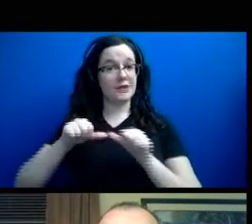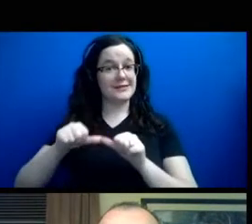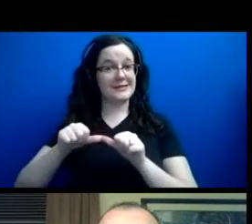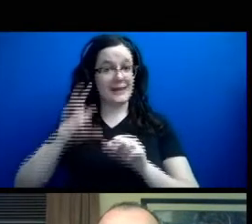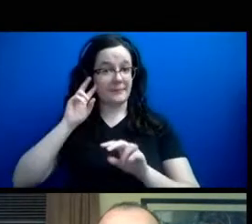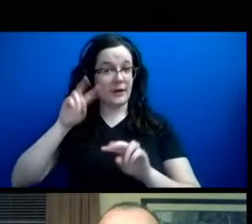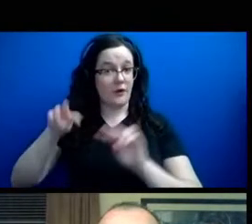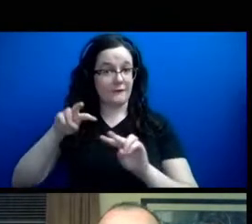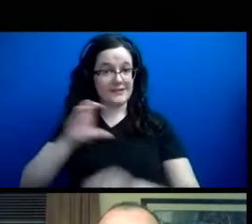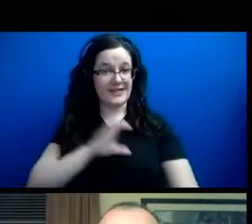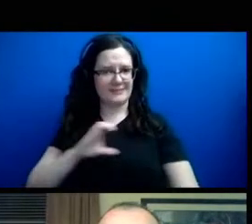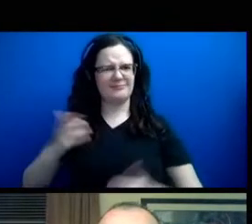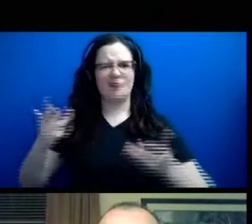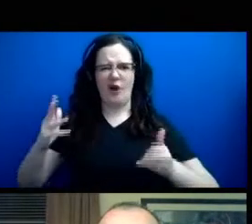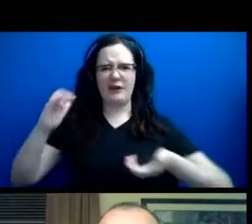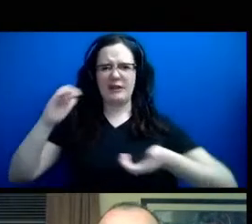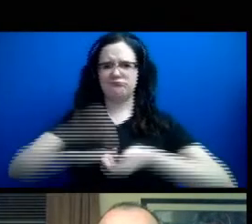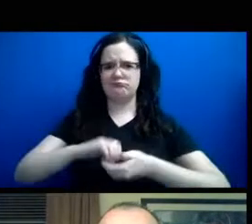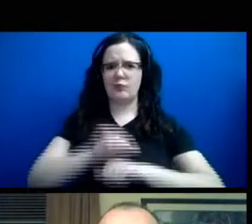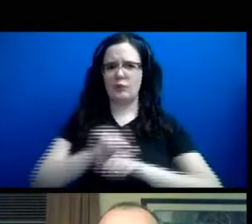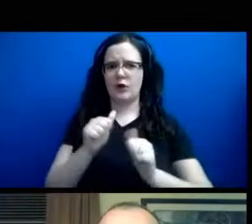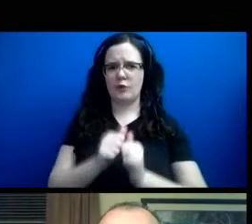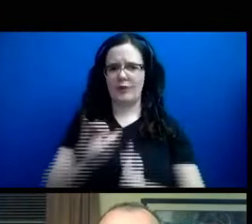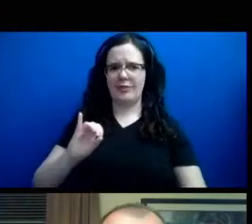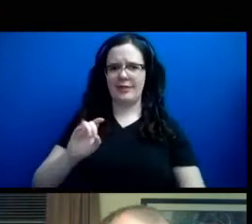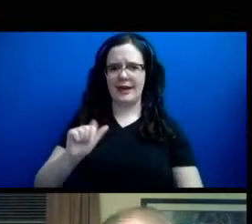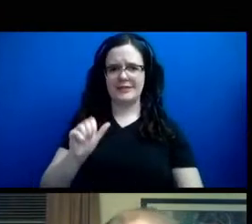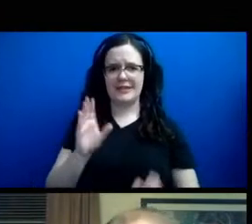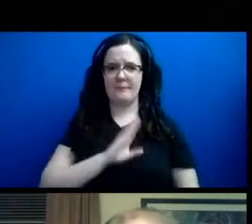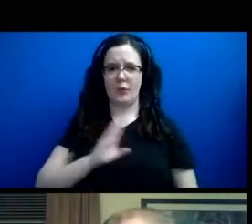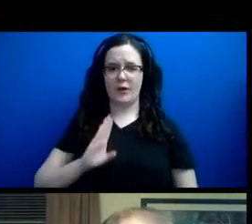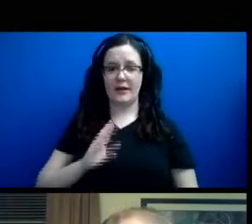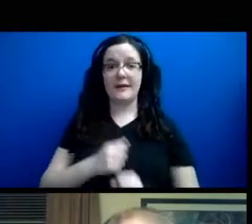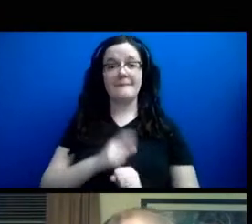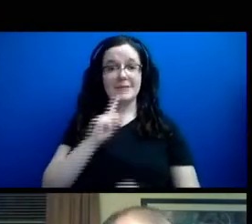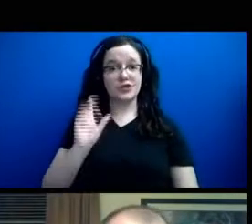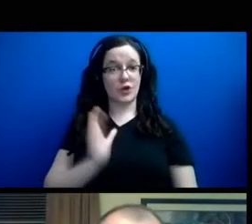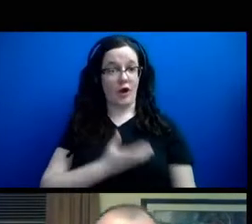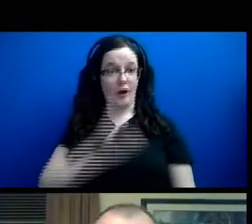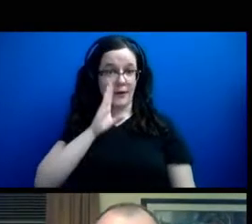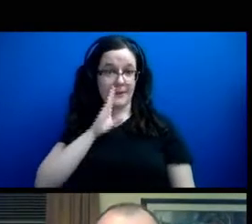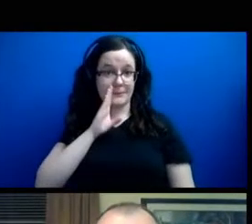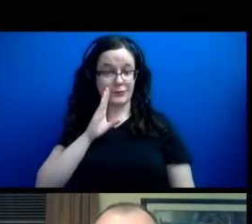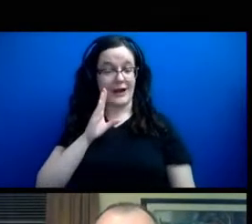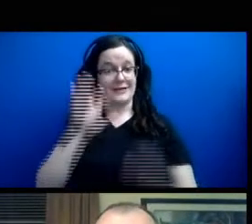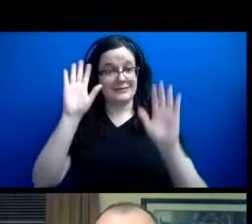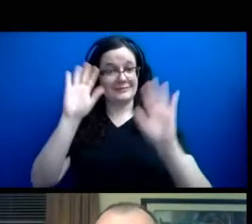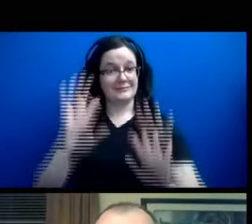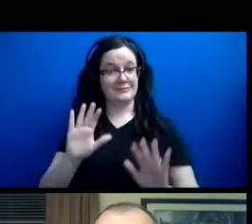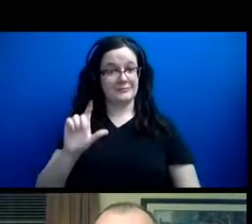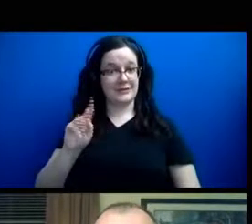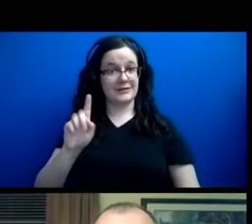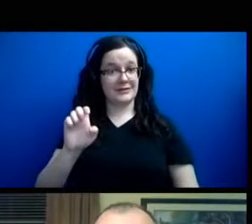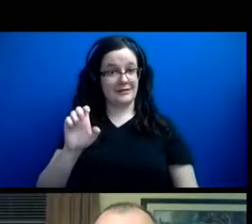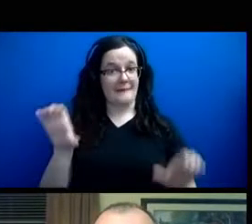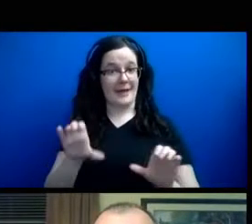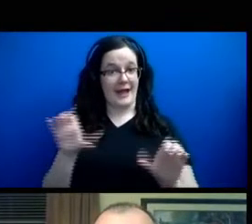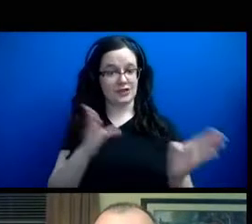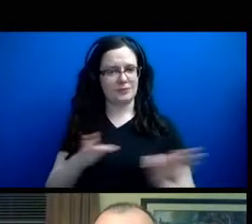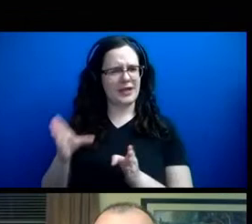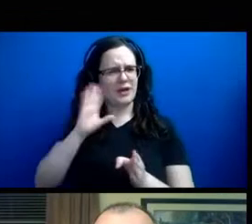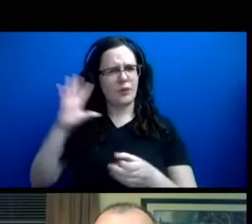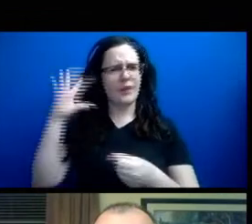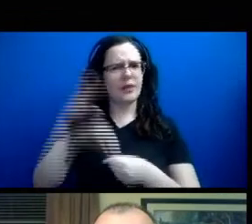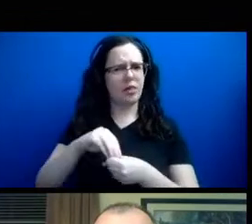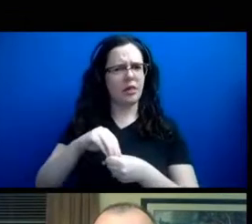Idea Board to ensure that Brighton's climate action plan will incorporate issues of equity as we work to make Brighton